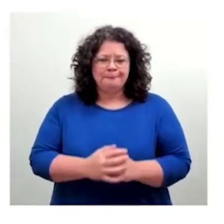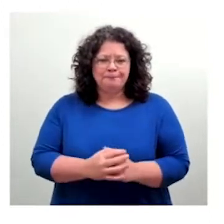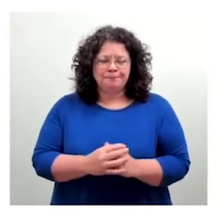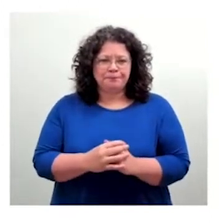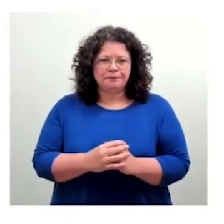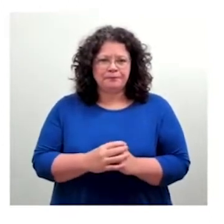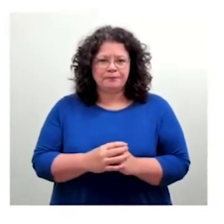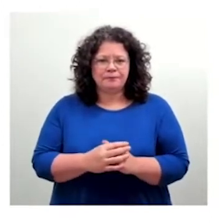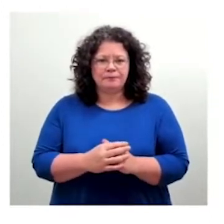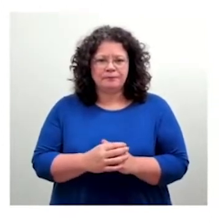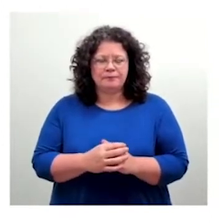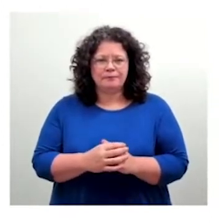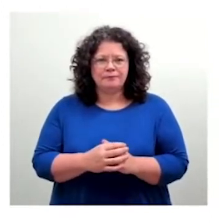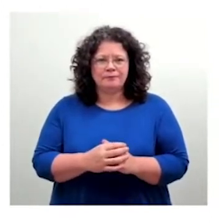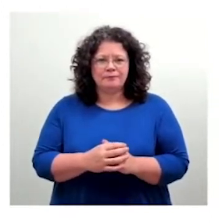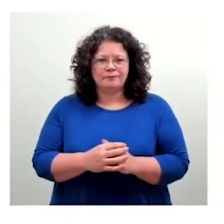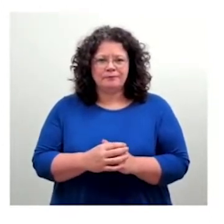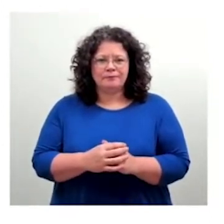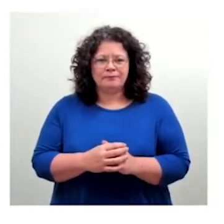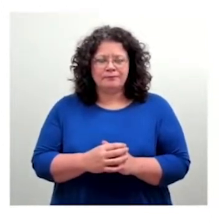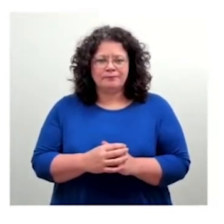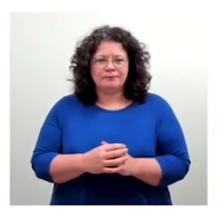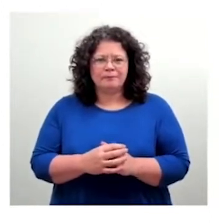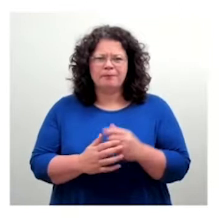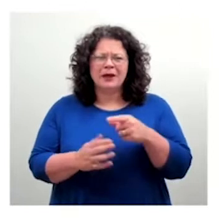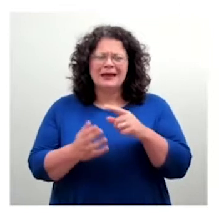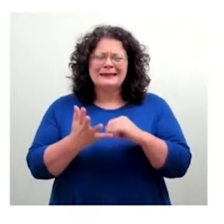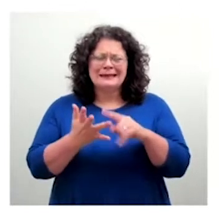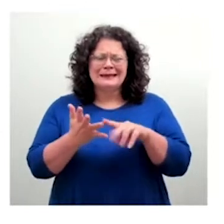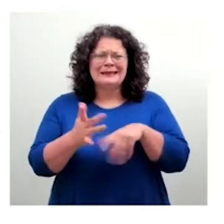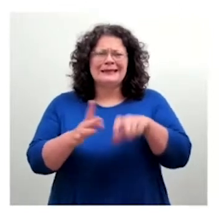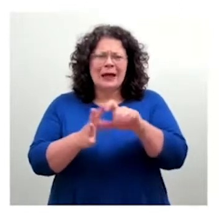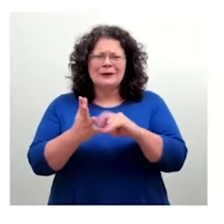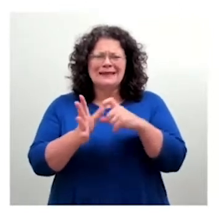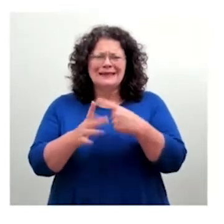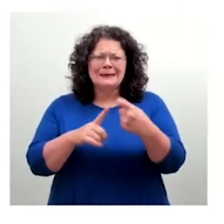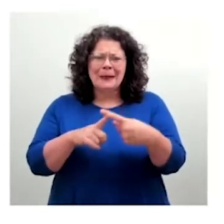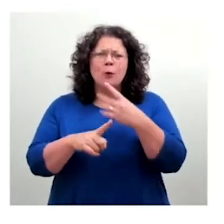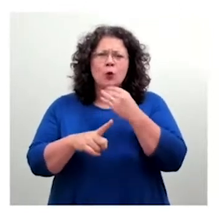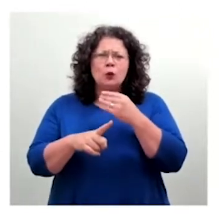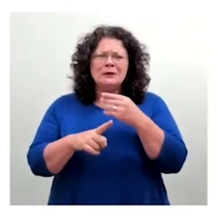with a panel, an international panel, talking about accessible social smart cities.